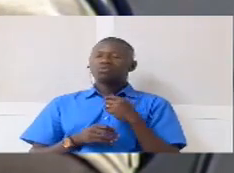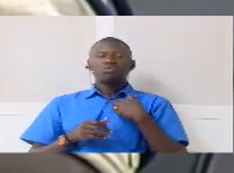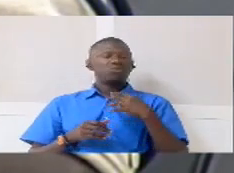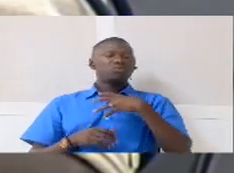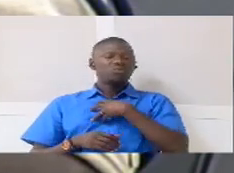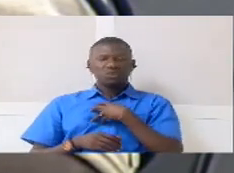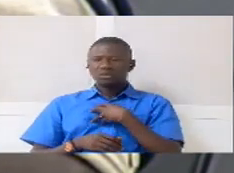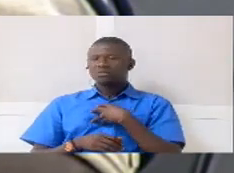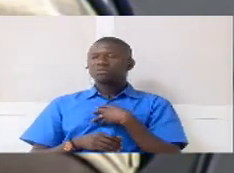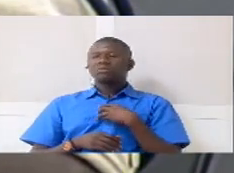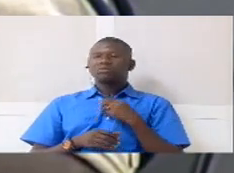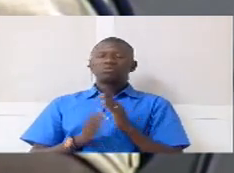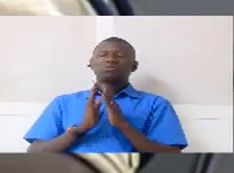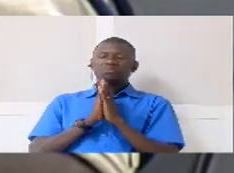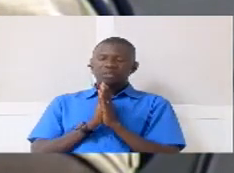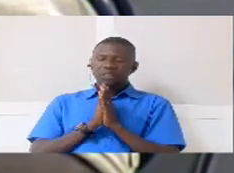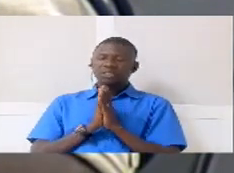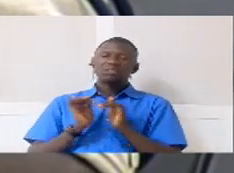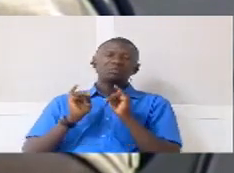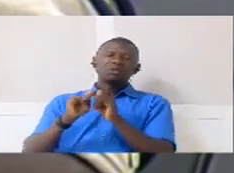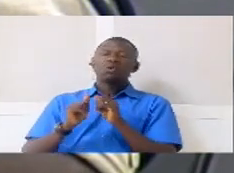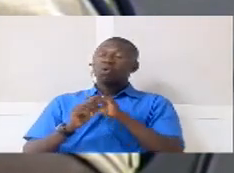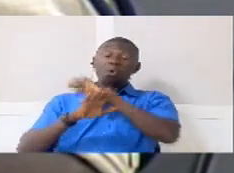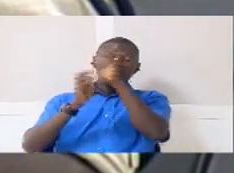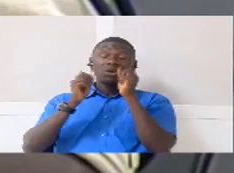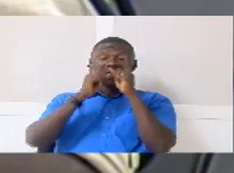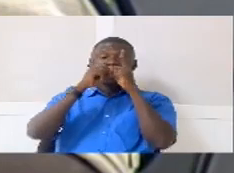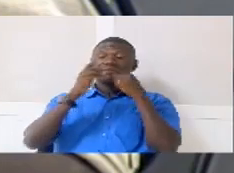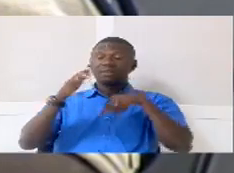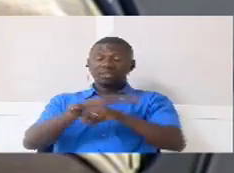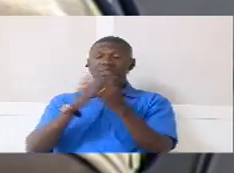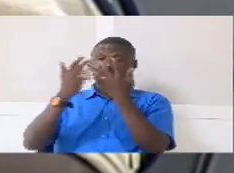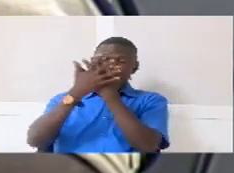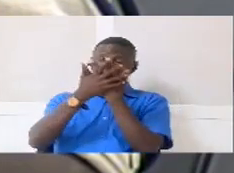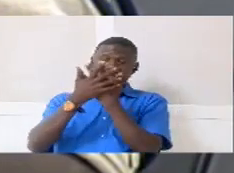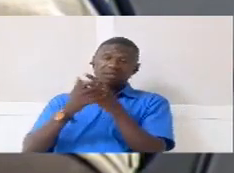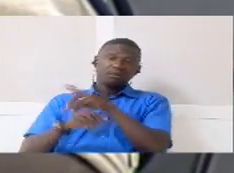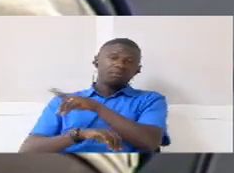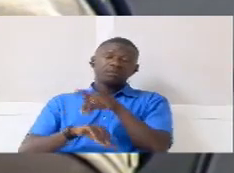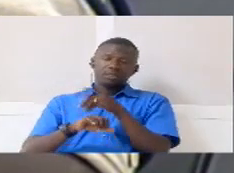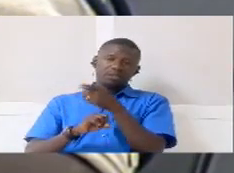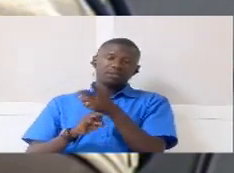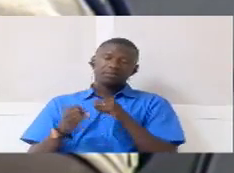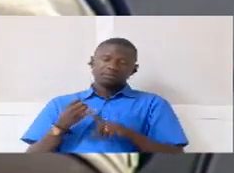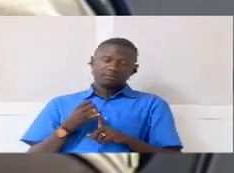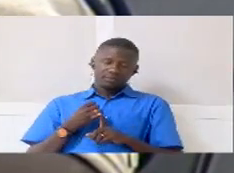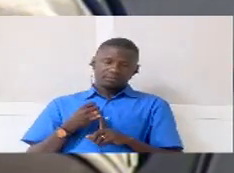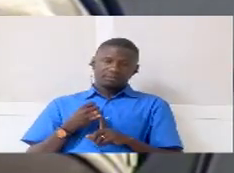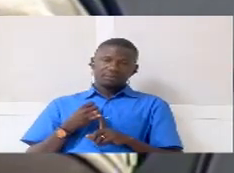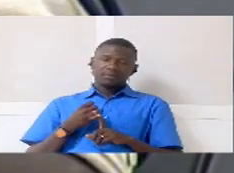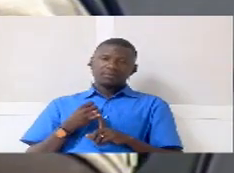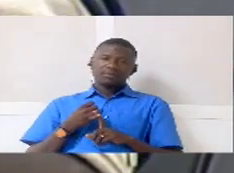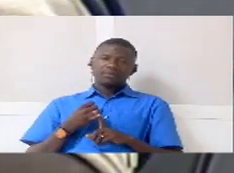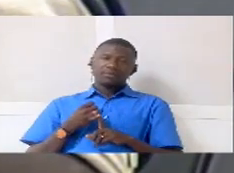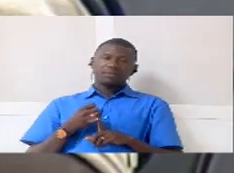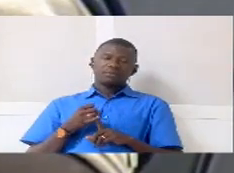would pray to spend their entire life in a prison. So, bayri banko be tarla kerine. Inene banko jela kerimi alan ko